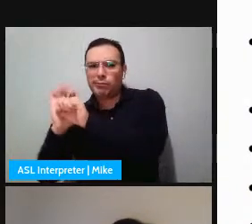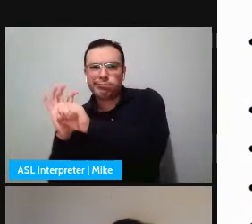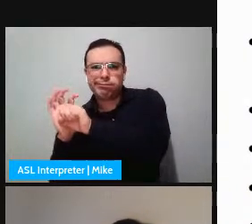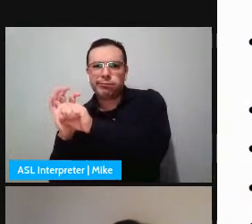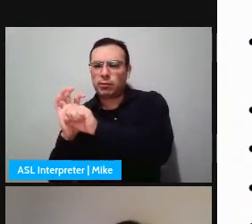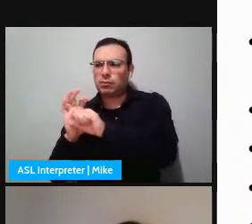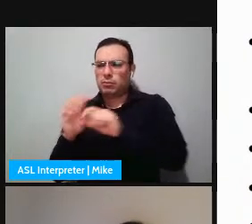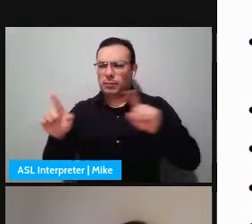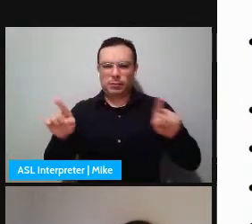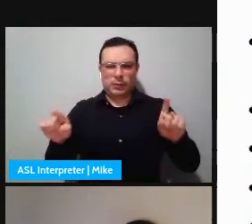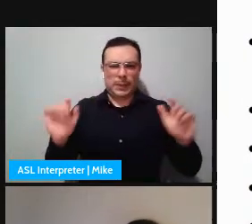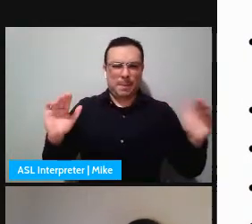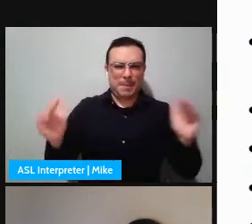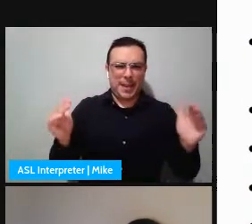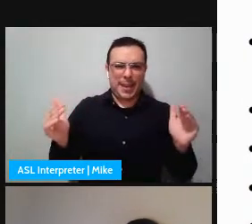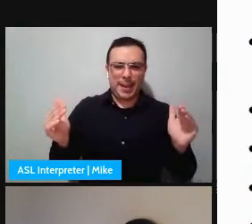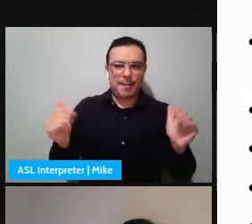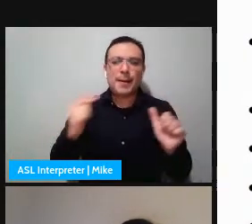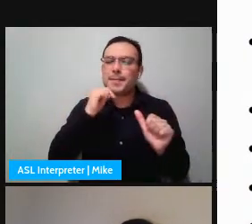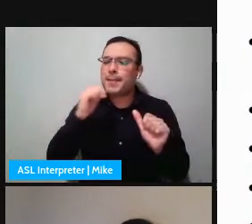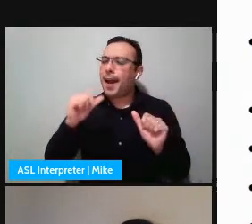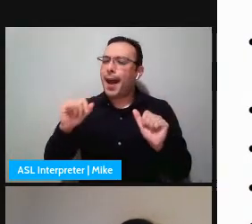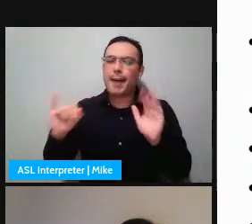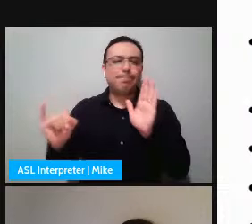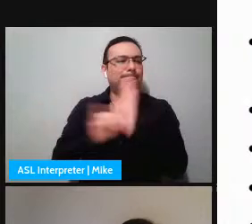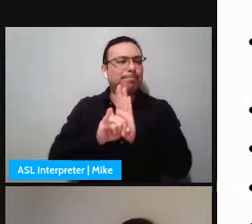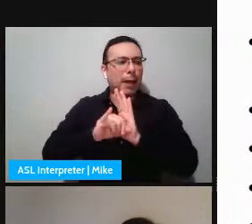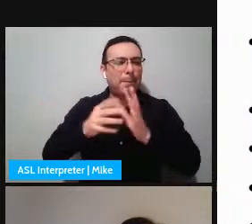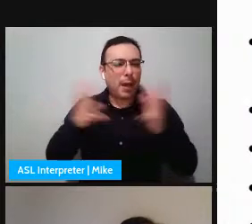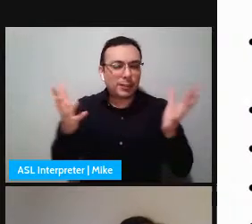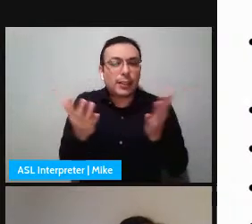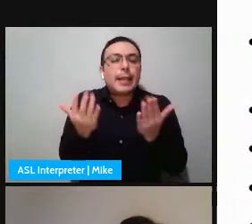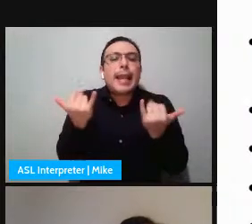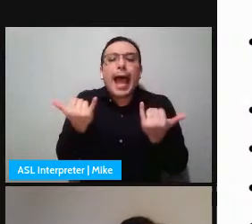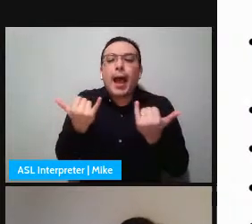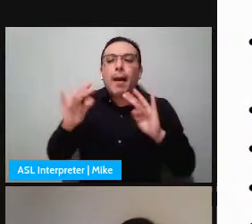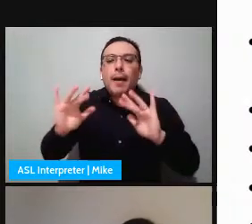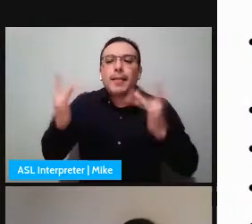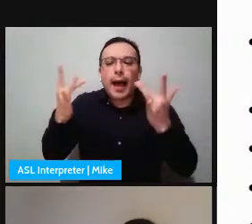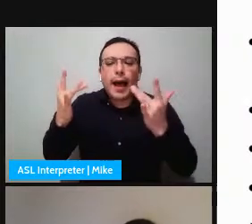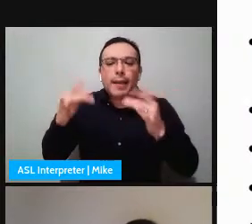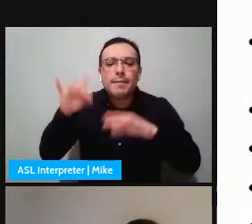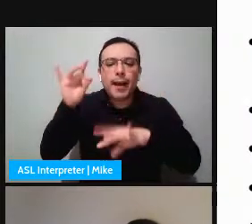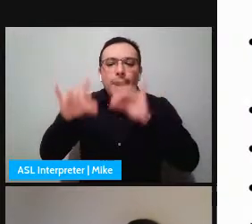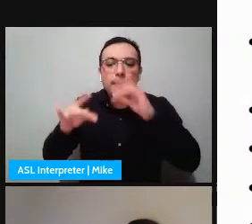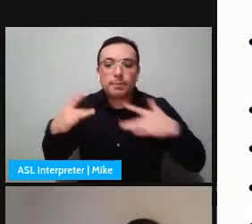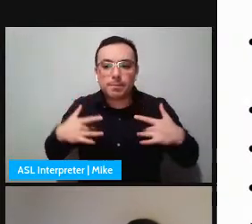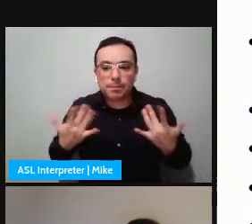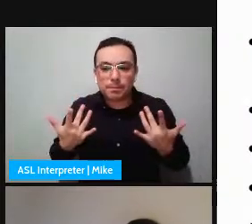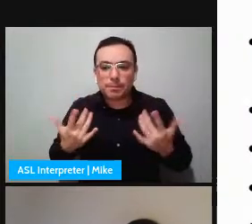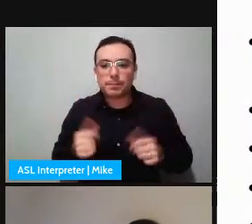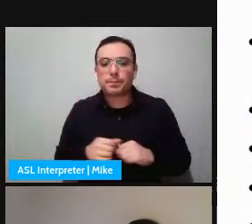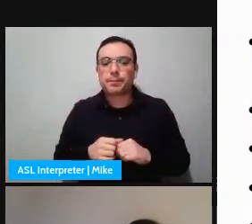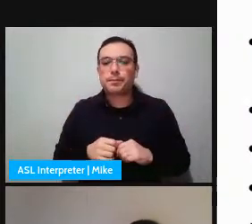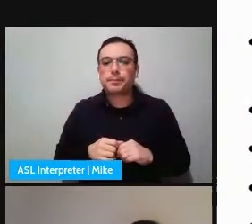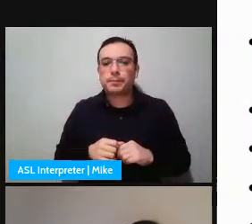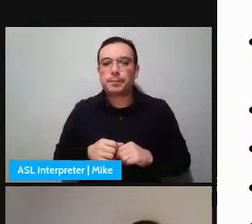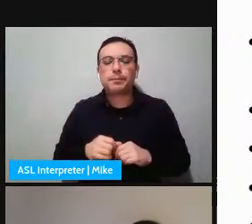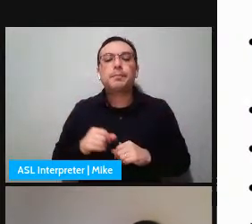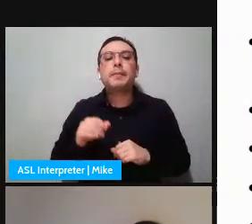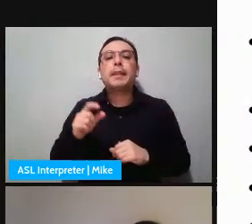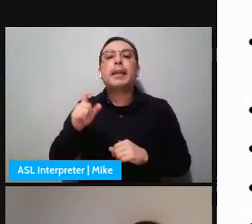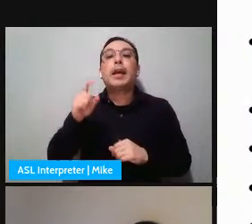variants at this time. Preliminary data coming out of the United Kingdom suggests that the variant may be